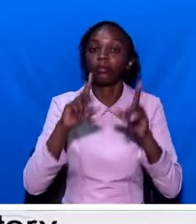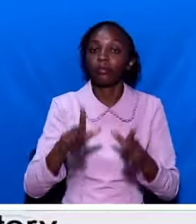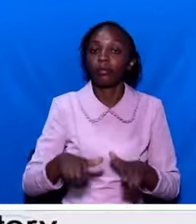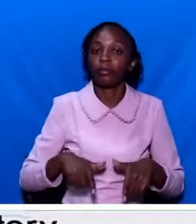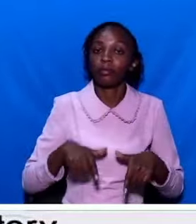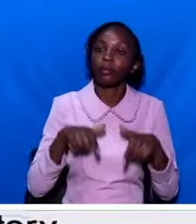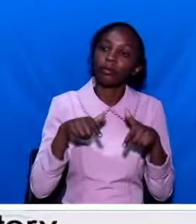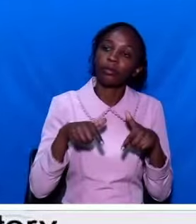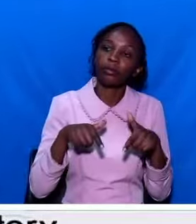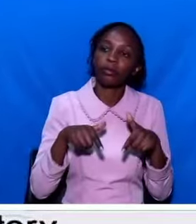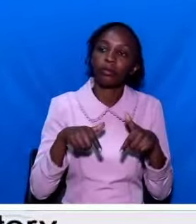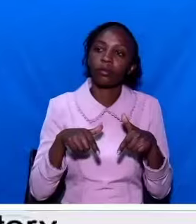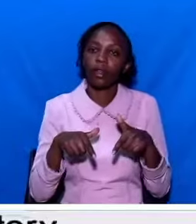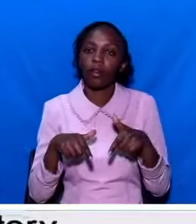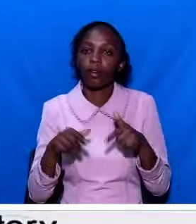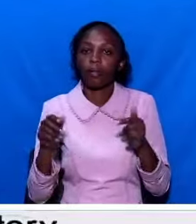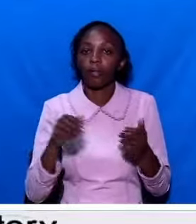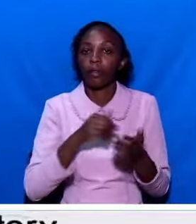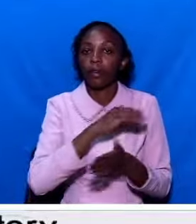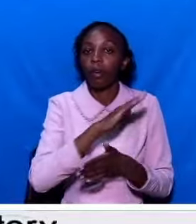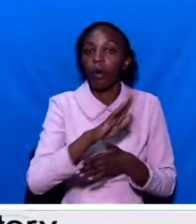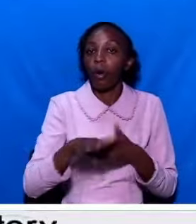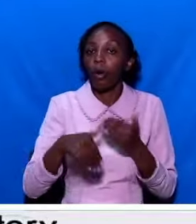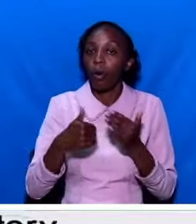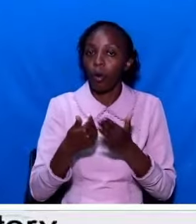Because he lives,